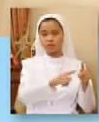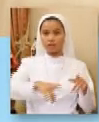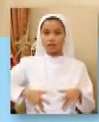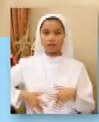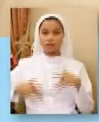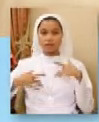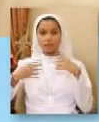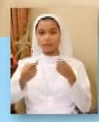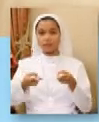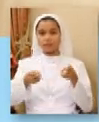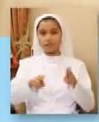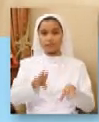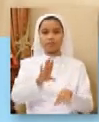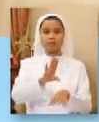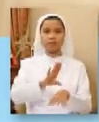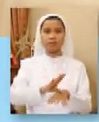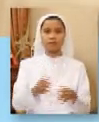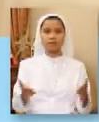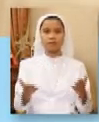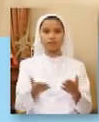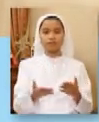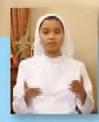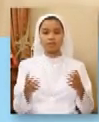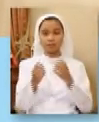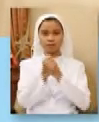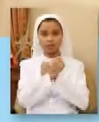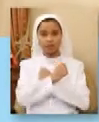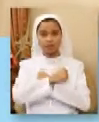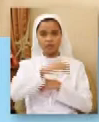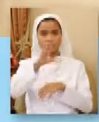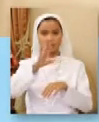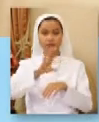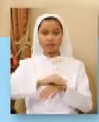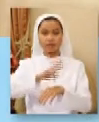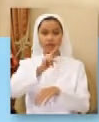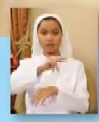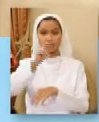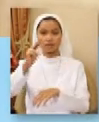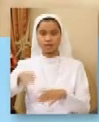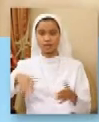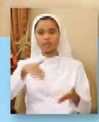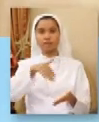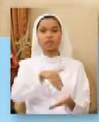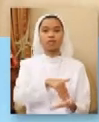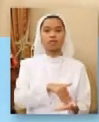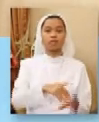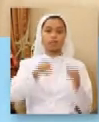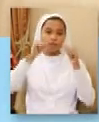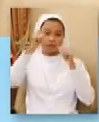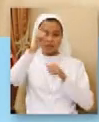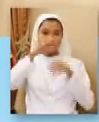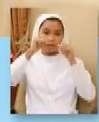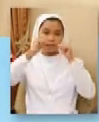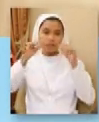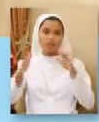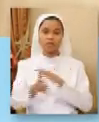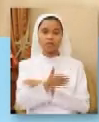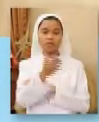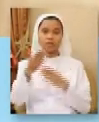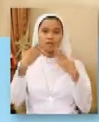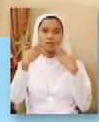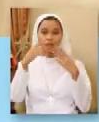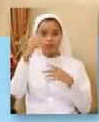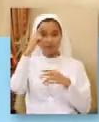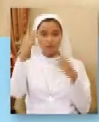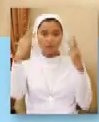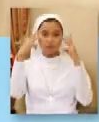na nagaganap sa simbahan hindi sa ating minamahal na Archdiocese of Cáceres. Muli po, God bless